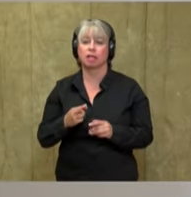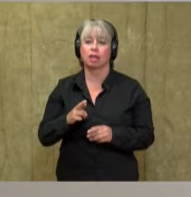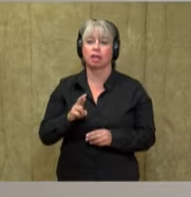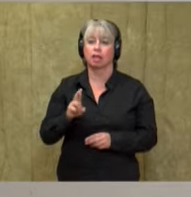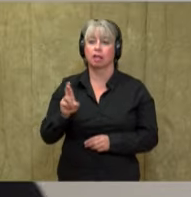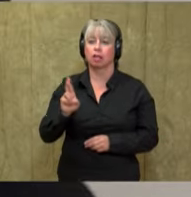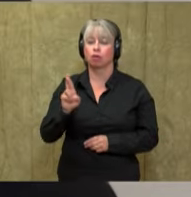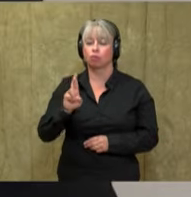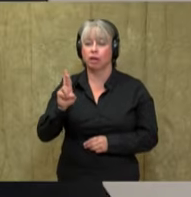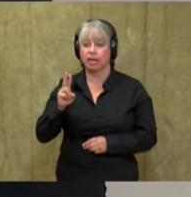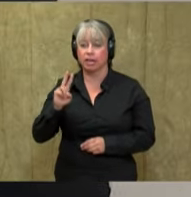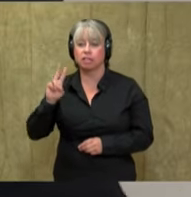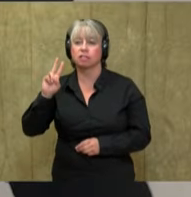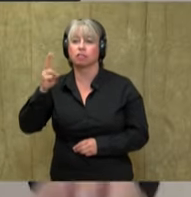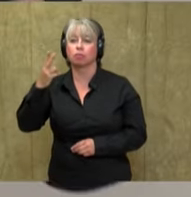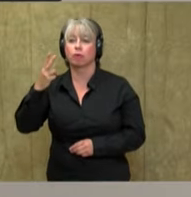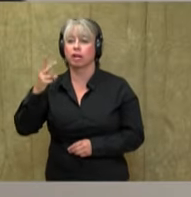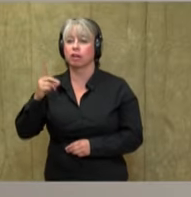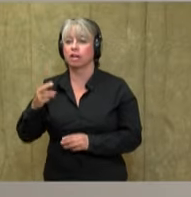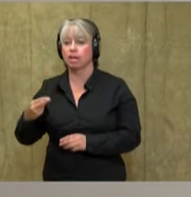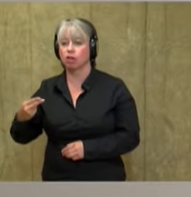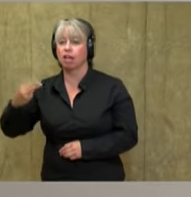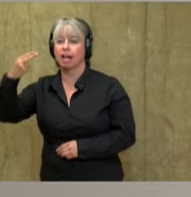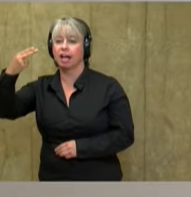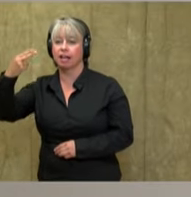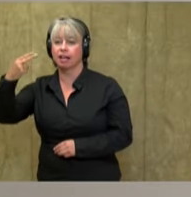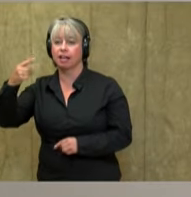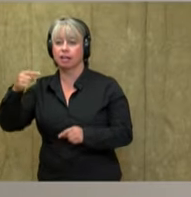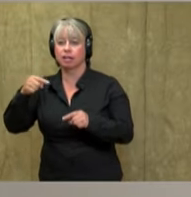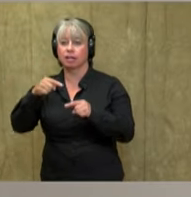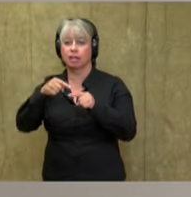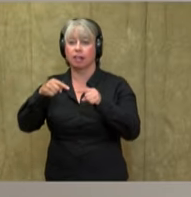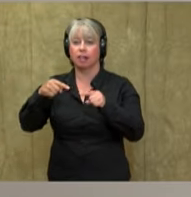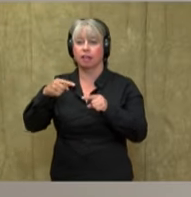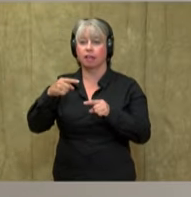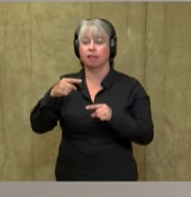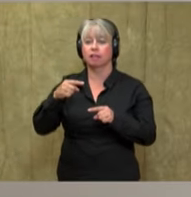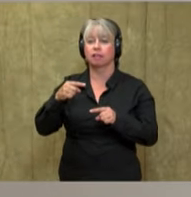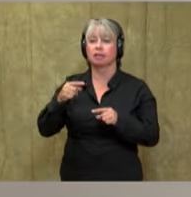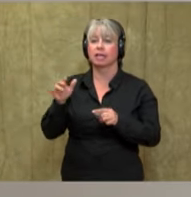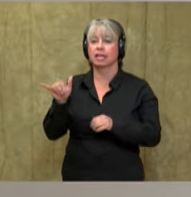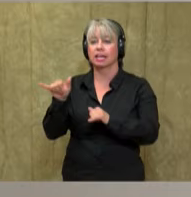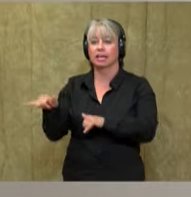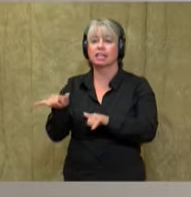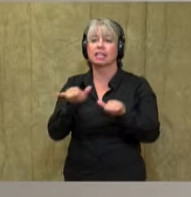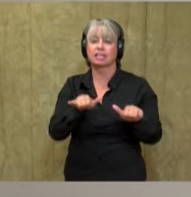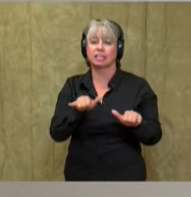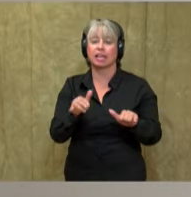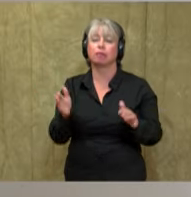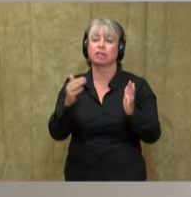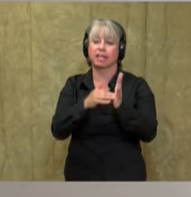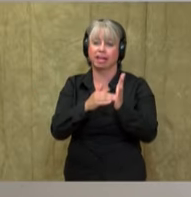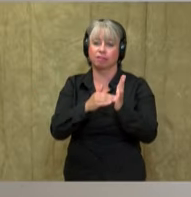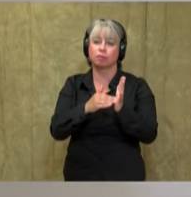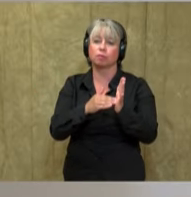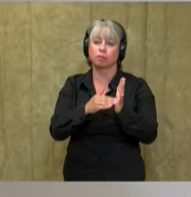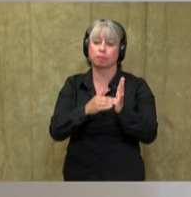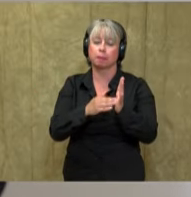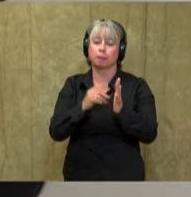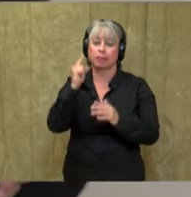height. Same thing for our cylinder. We have our radius squared and we have our height. So that's what makes it